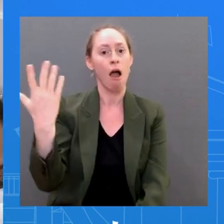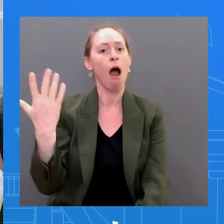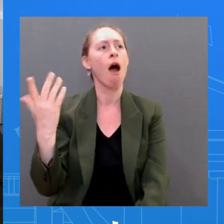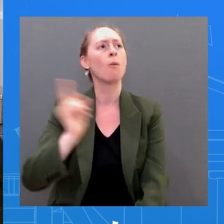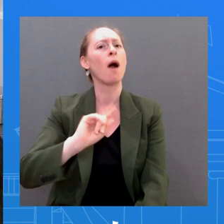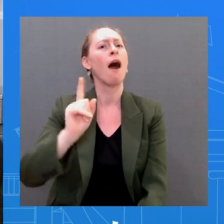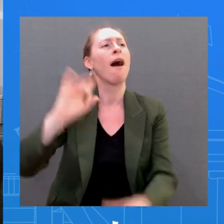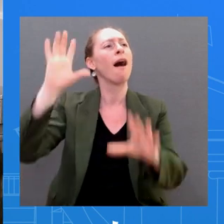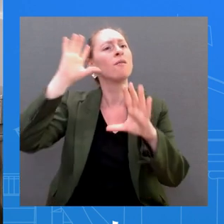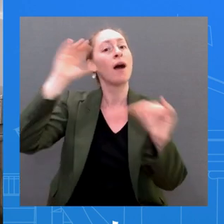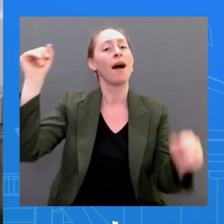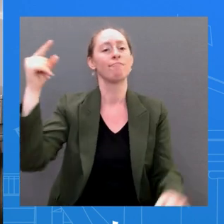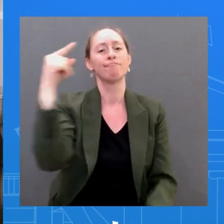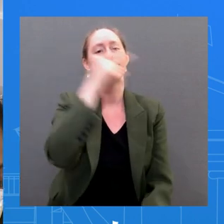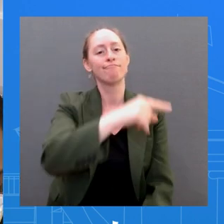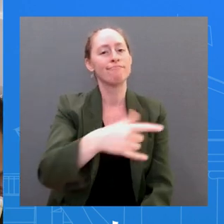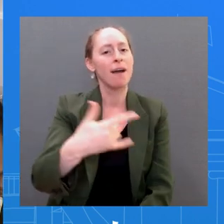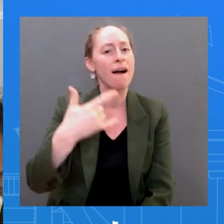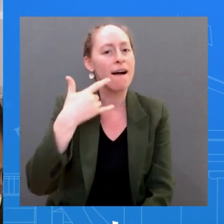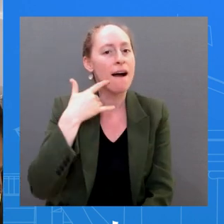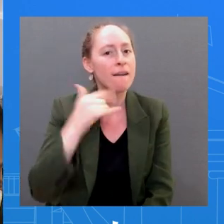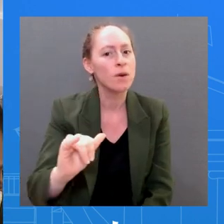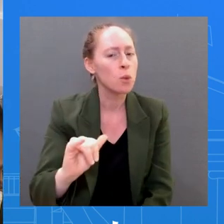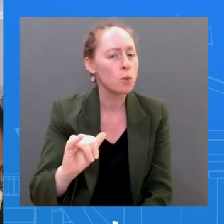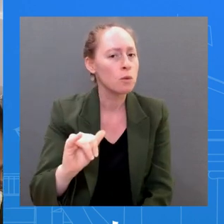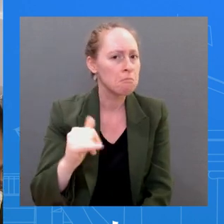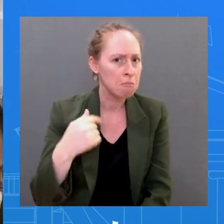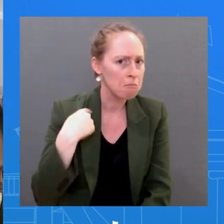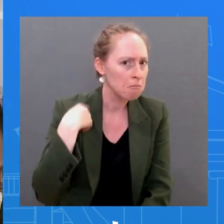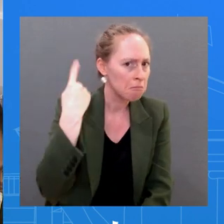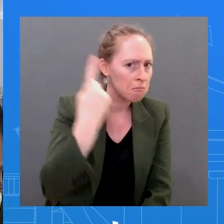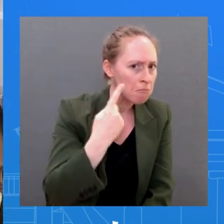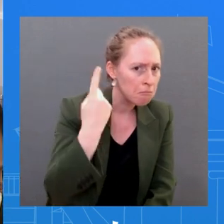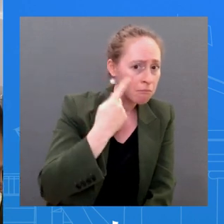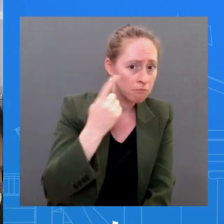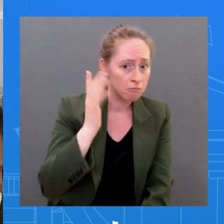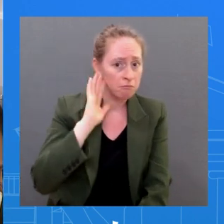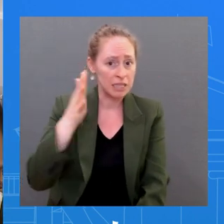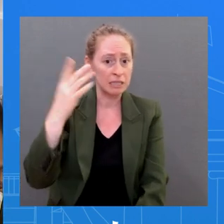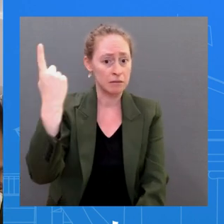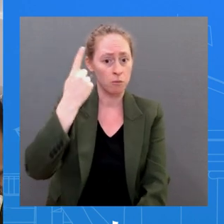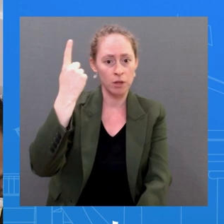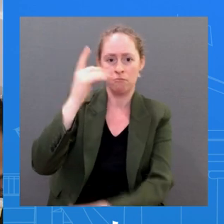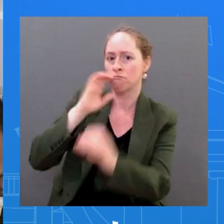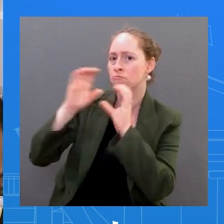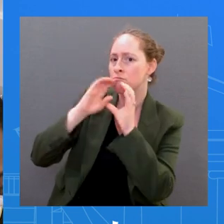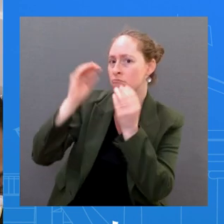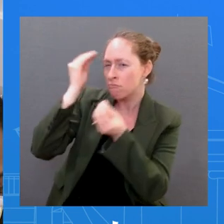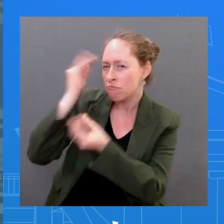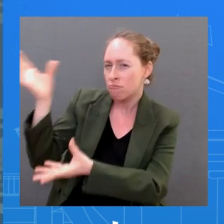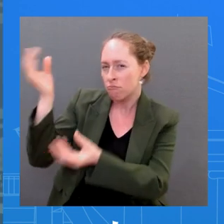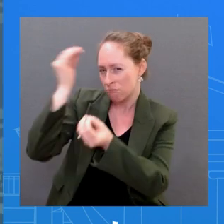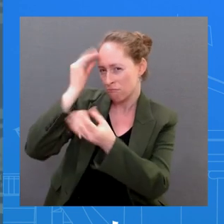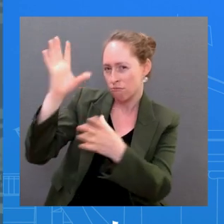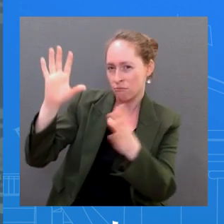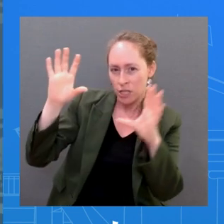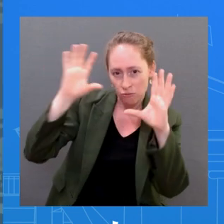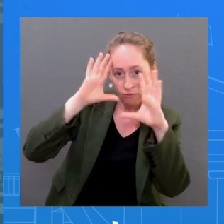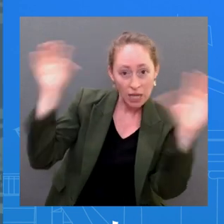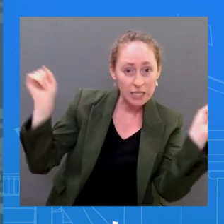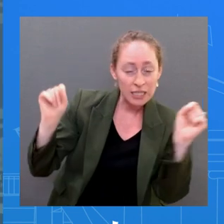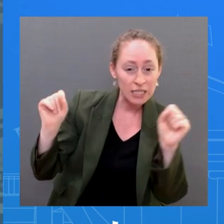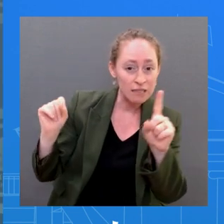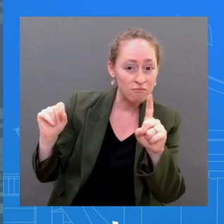looking at these hearings? Does he see this as something that will move the needle in how the public perceives what happened on that day? So as you know, we're